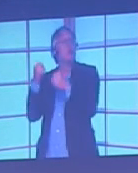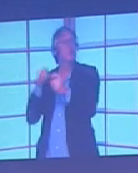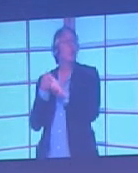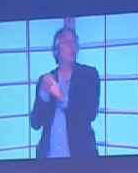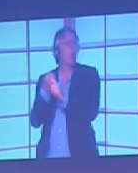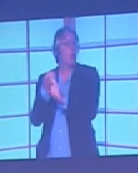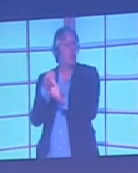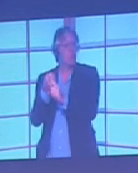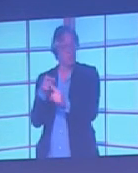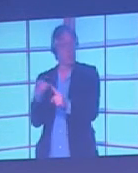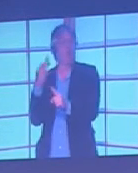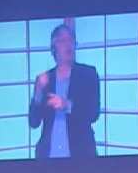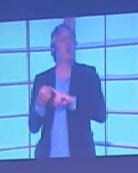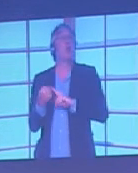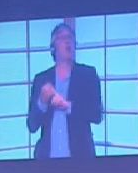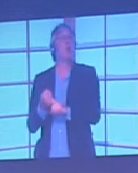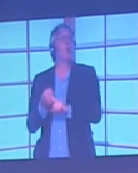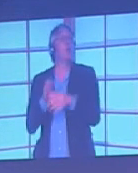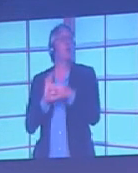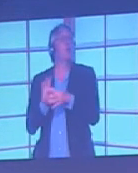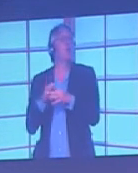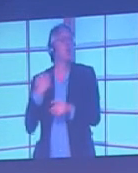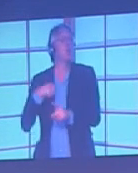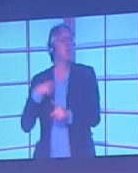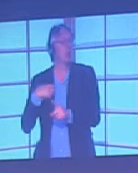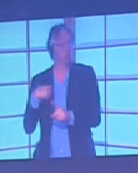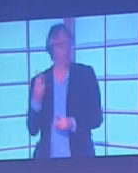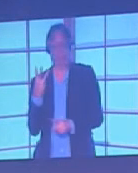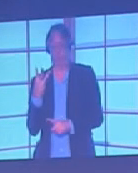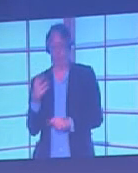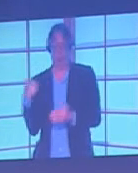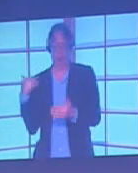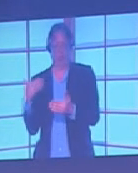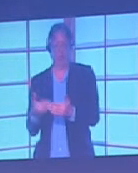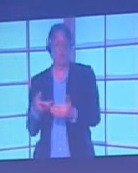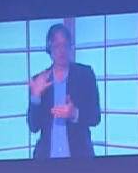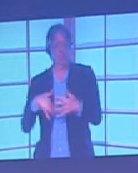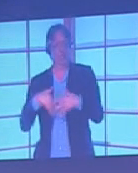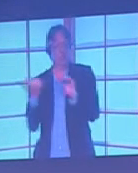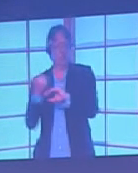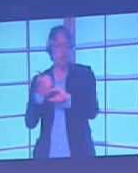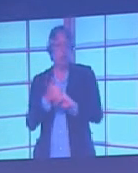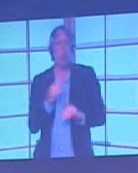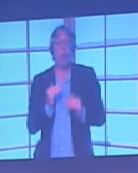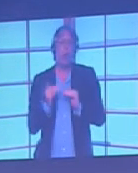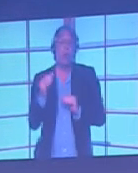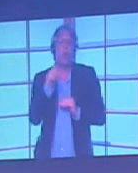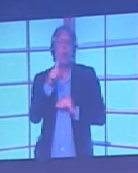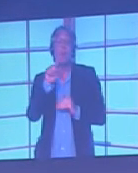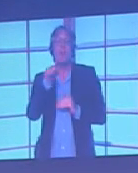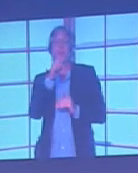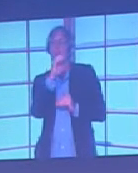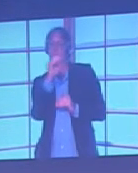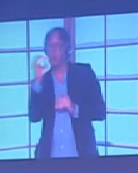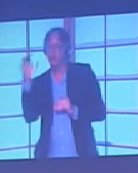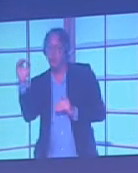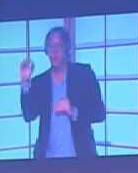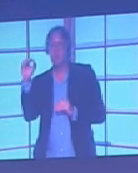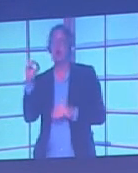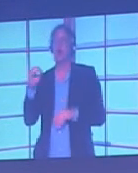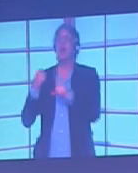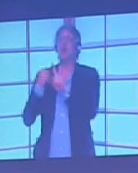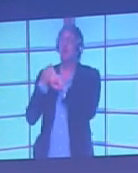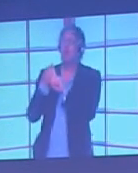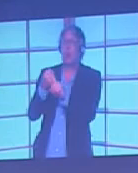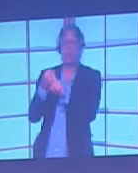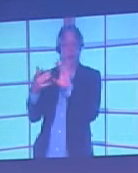supporter liaison officer role. In 3 years, they have established more than 1,000 supporter liaison officers, and we work closely. We have a